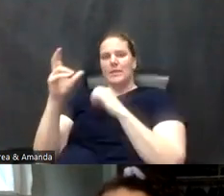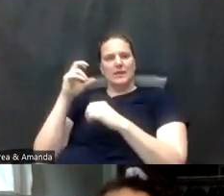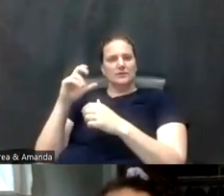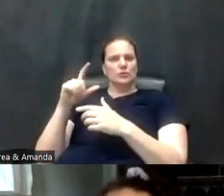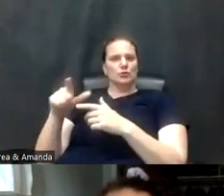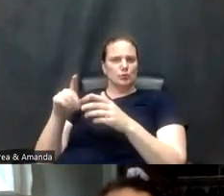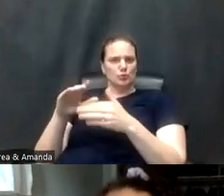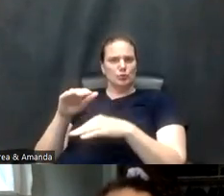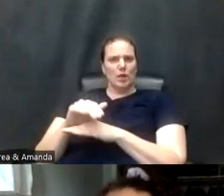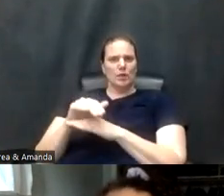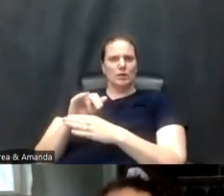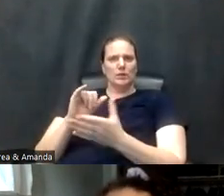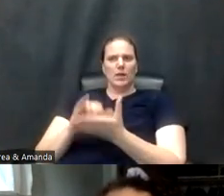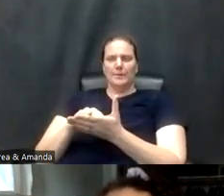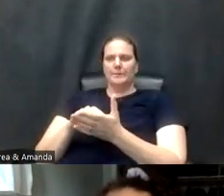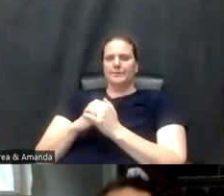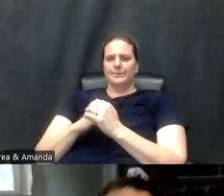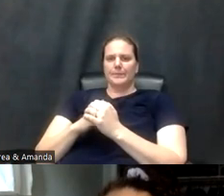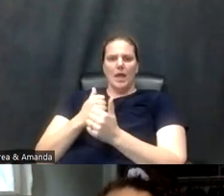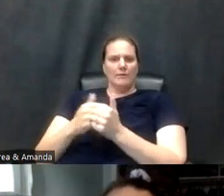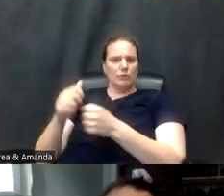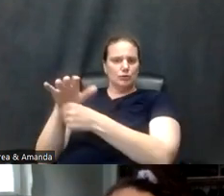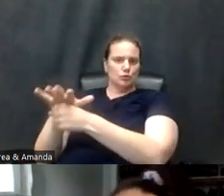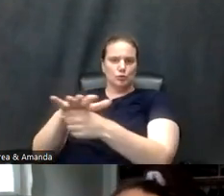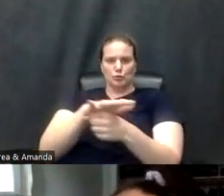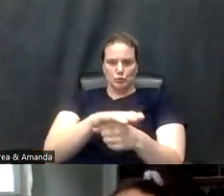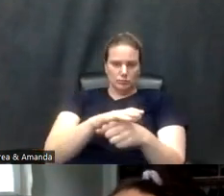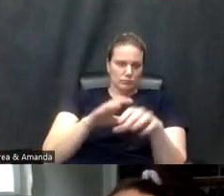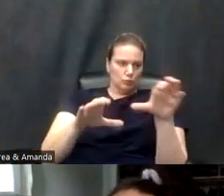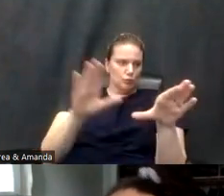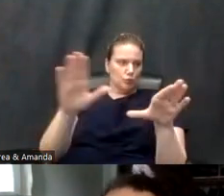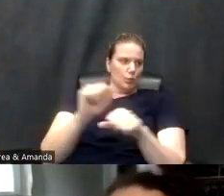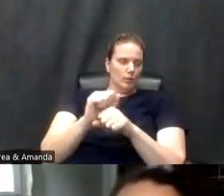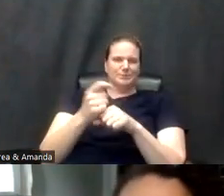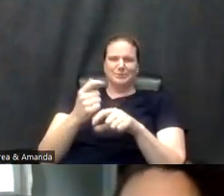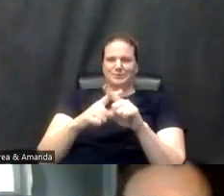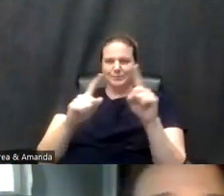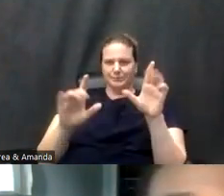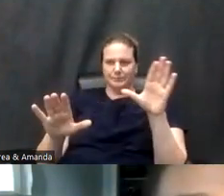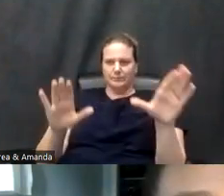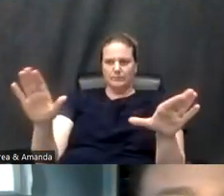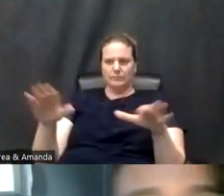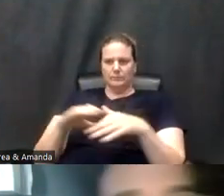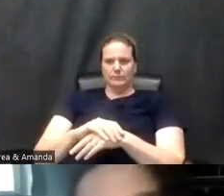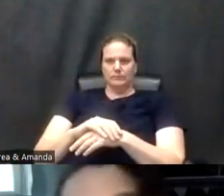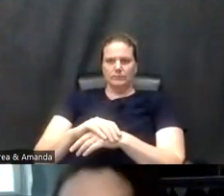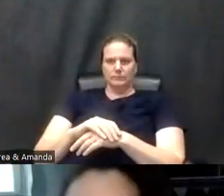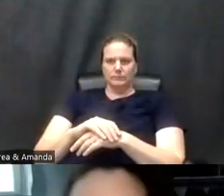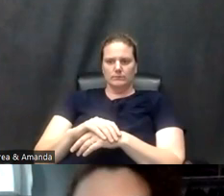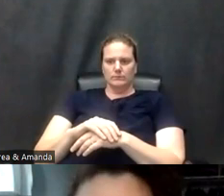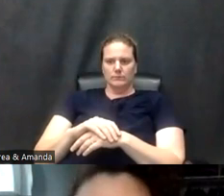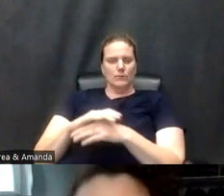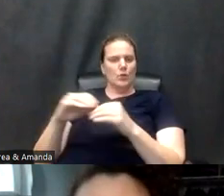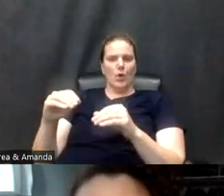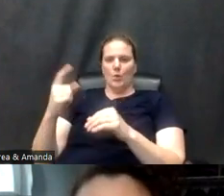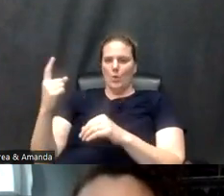all tonight that every jurisdiction does their work a little bit differently, and no one